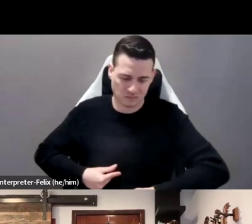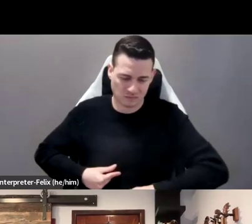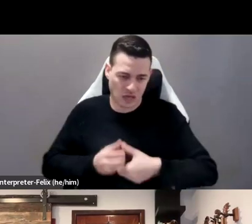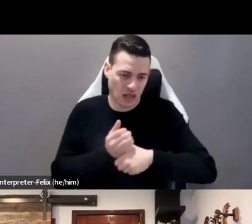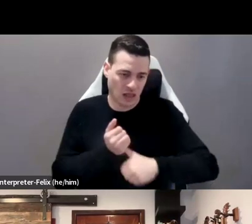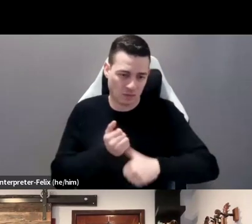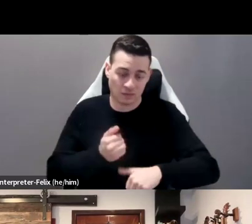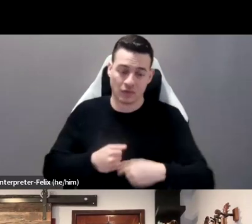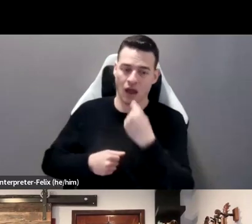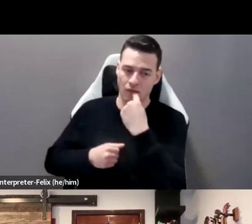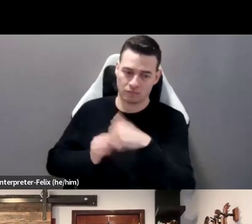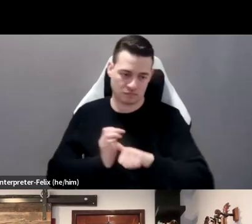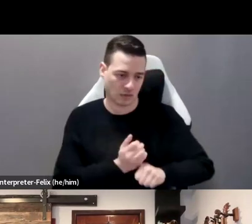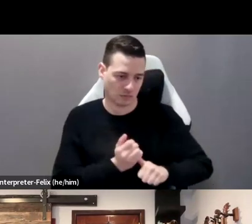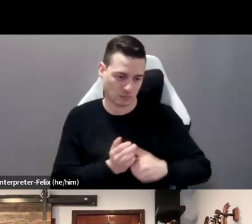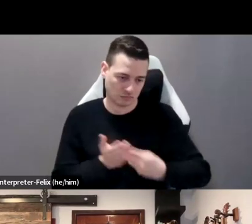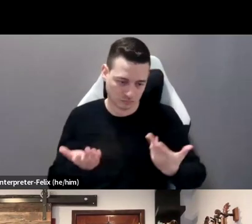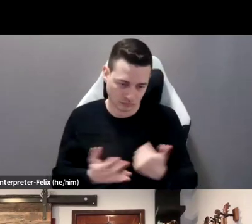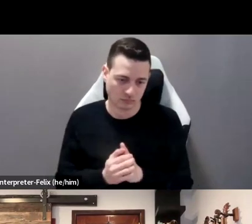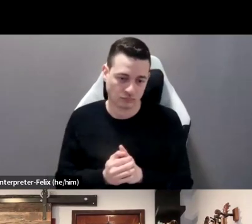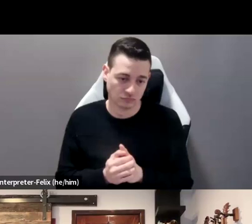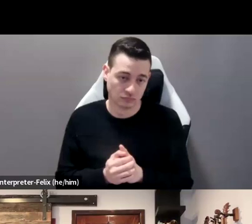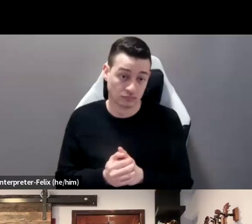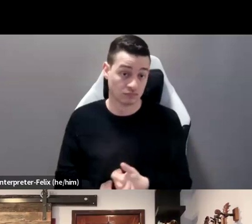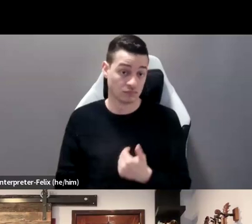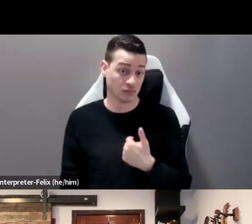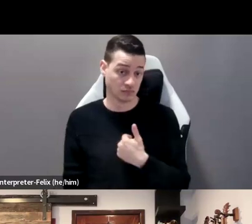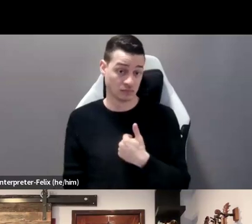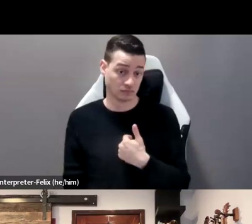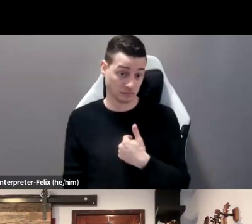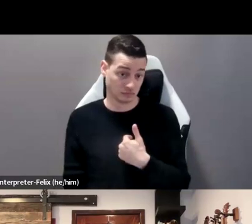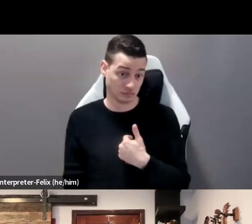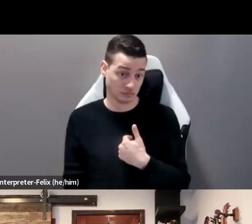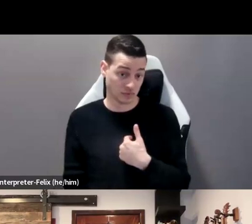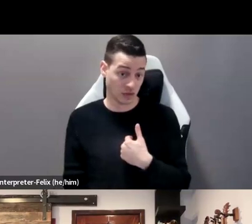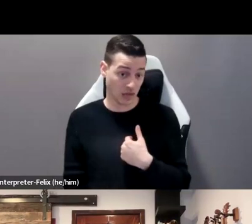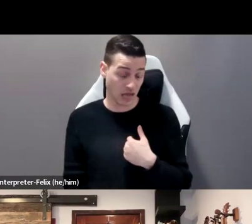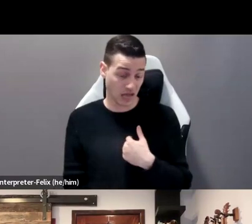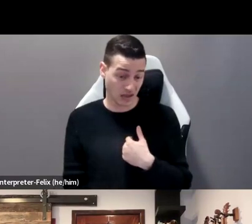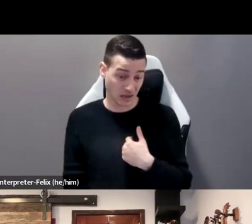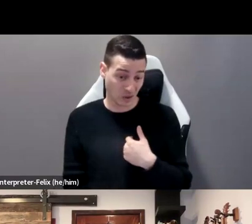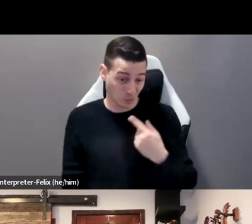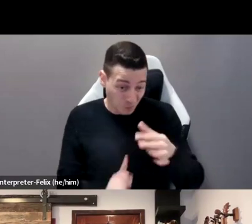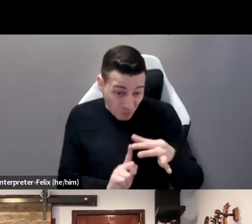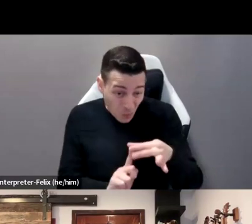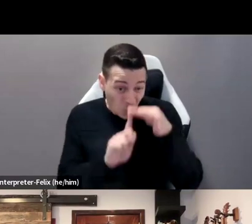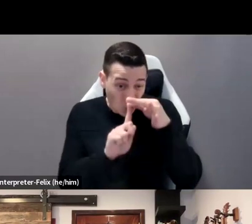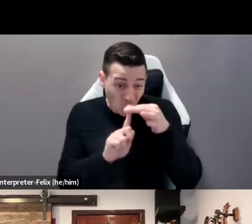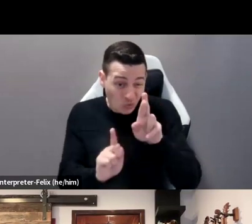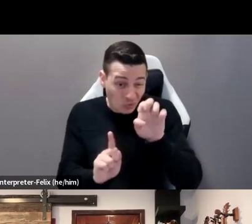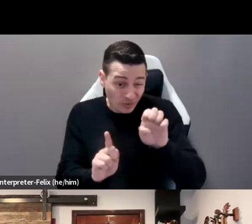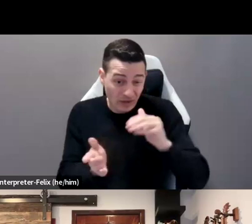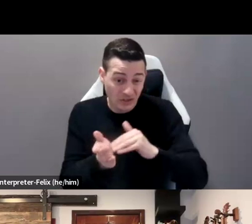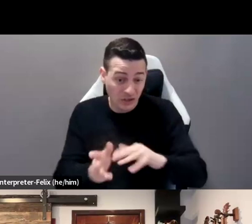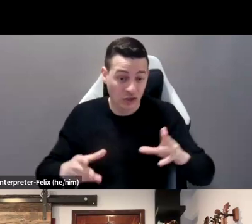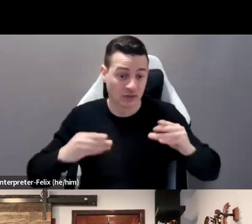mouth to the anus. I am one of the few providers who accepts Medicaid. That's something that's not going to